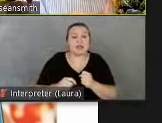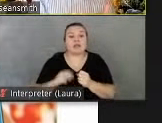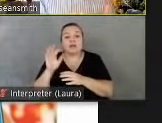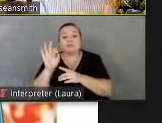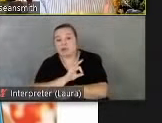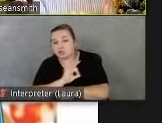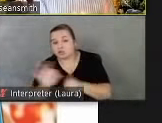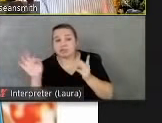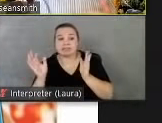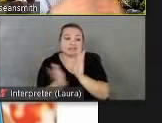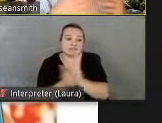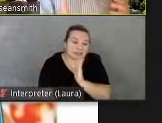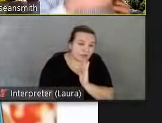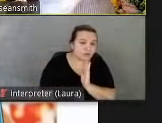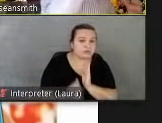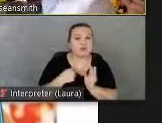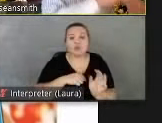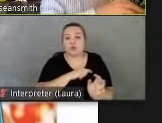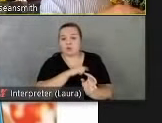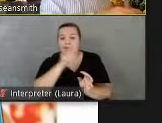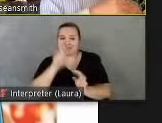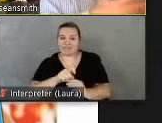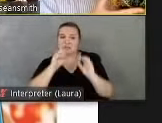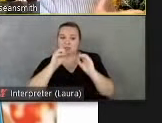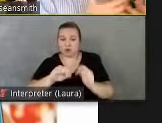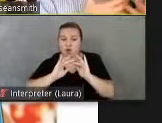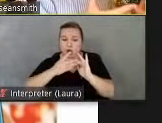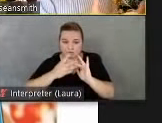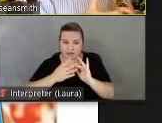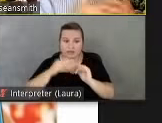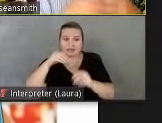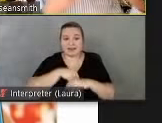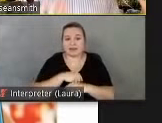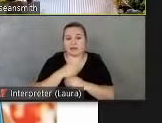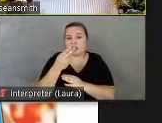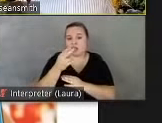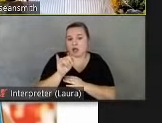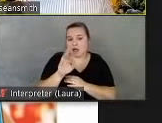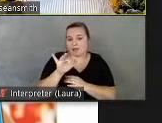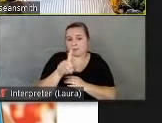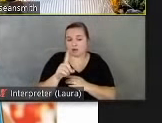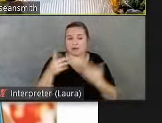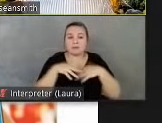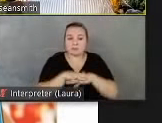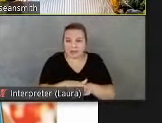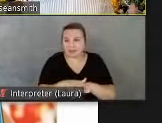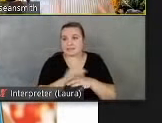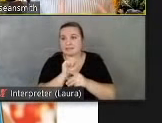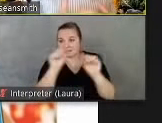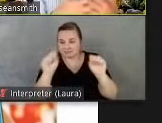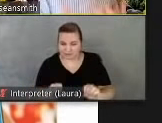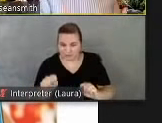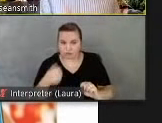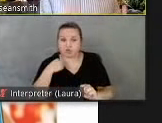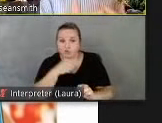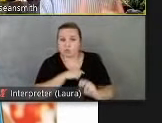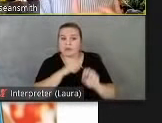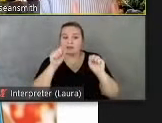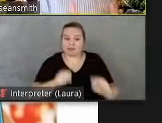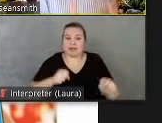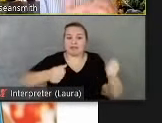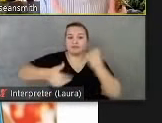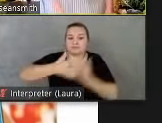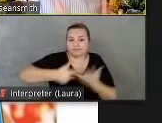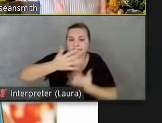general skills that we need to put up online into our hybrid blended learning management systems to be able to facilitate